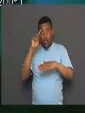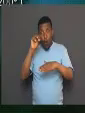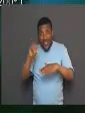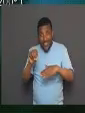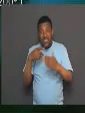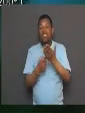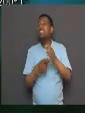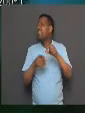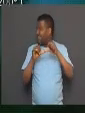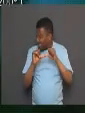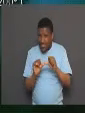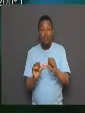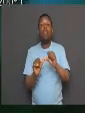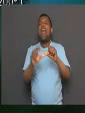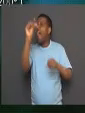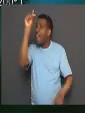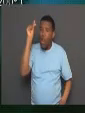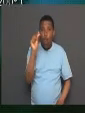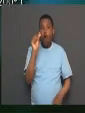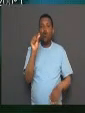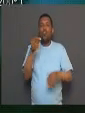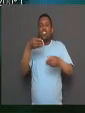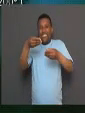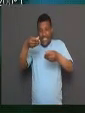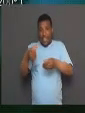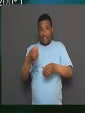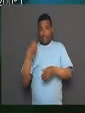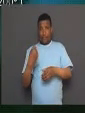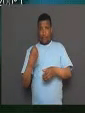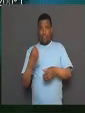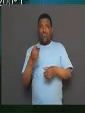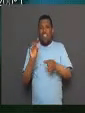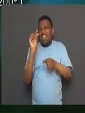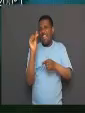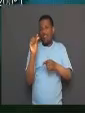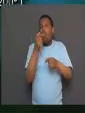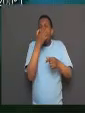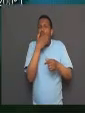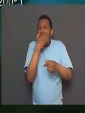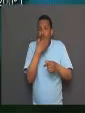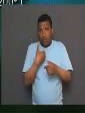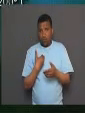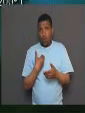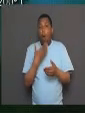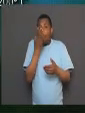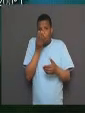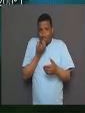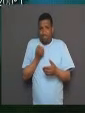has extremely low density. Very little heat can be